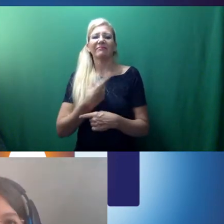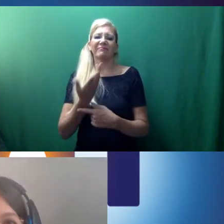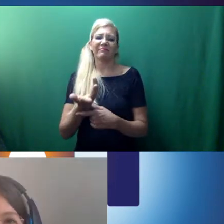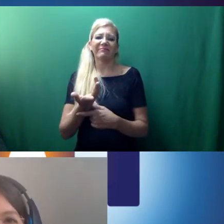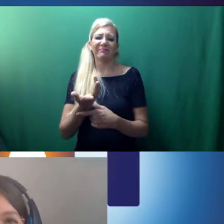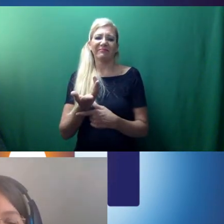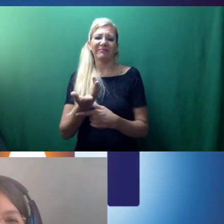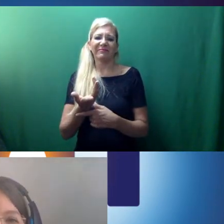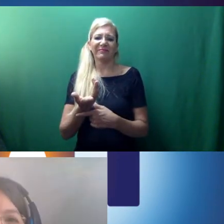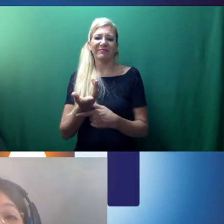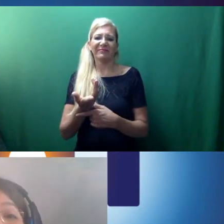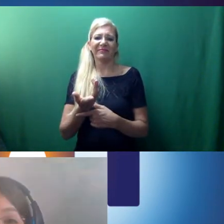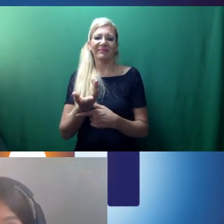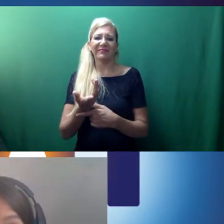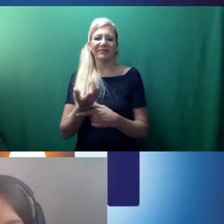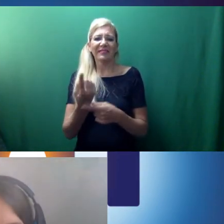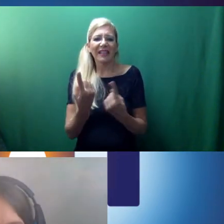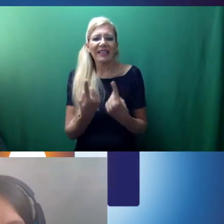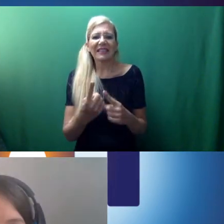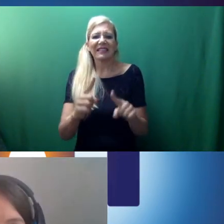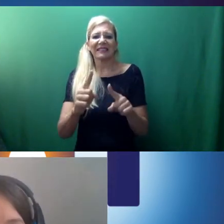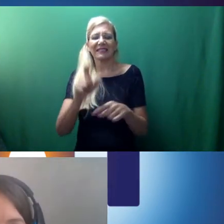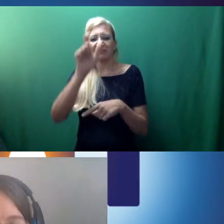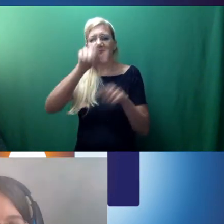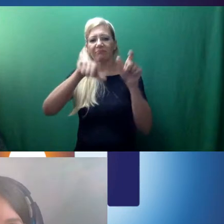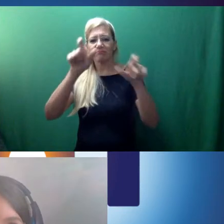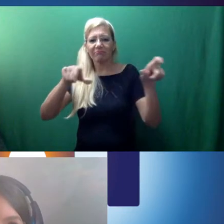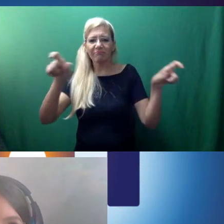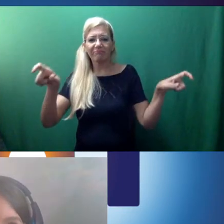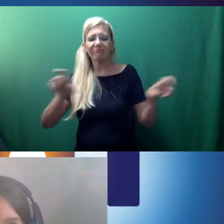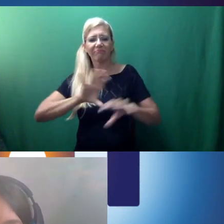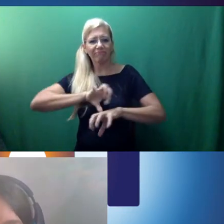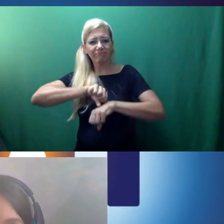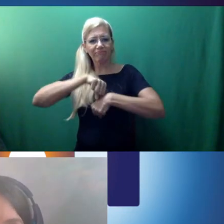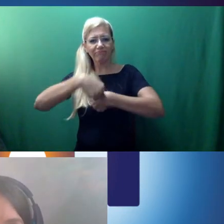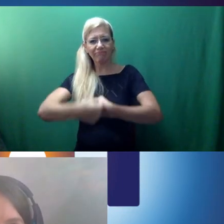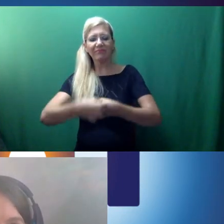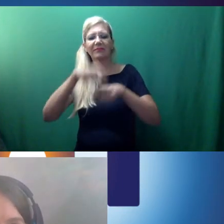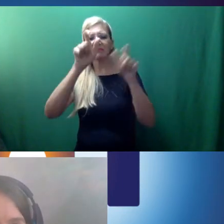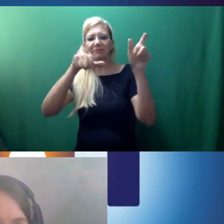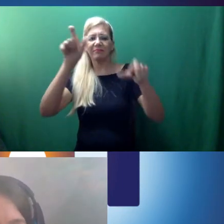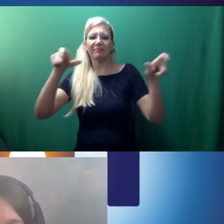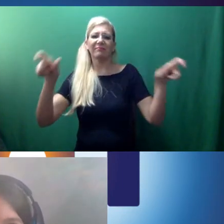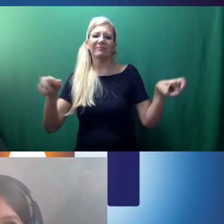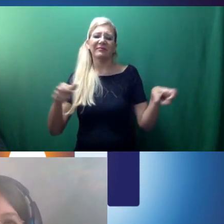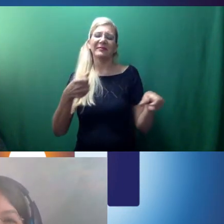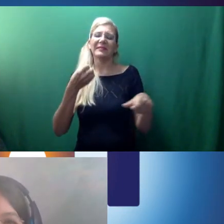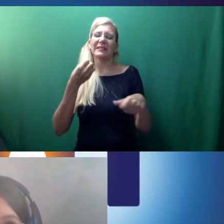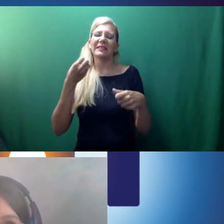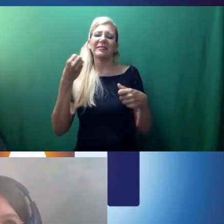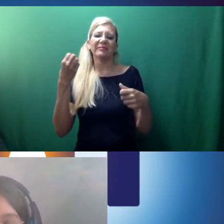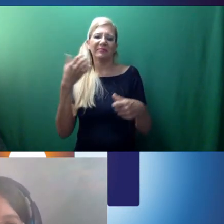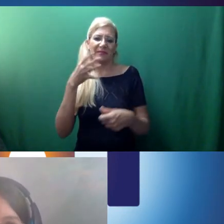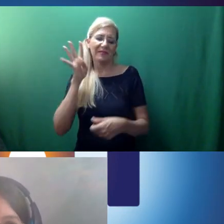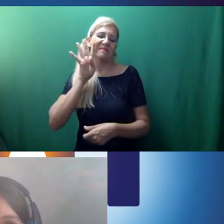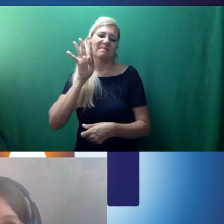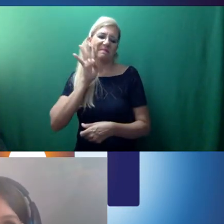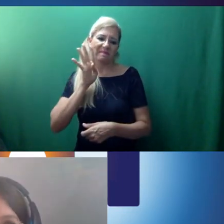that it impacts people and it empowers people as well. So it was very nice to be able